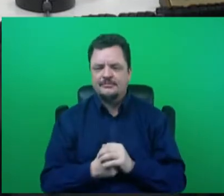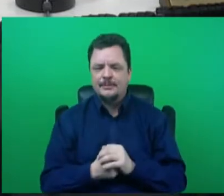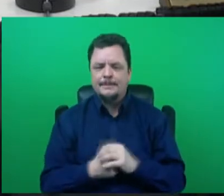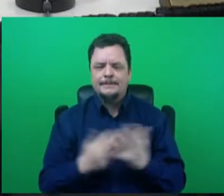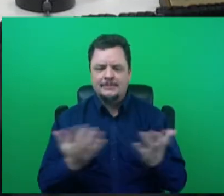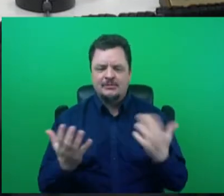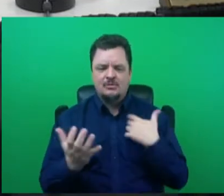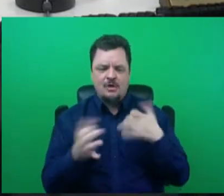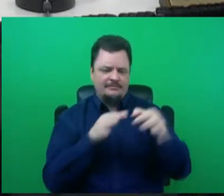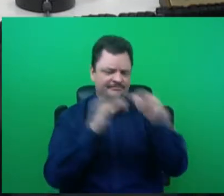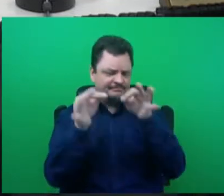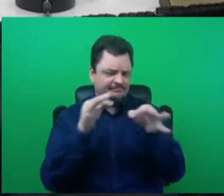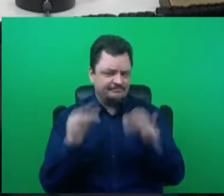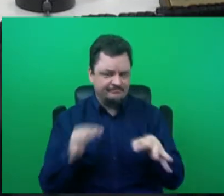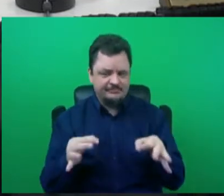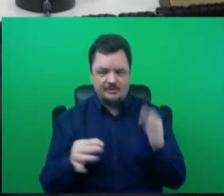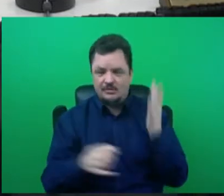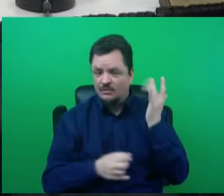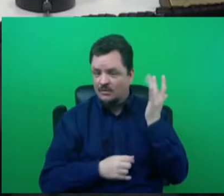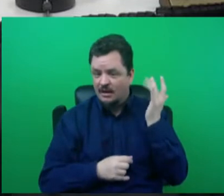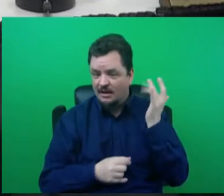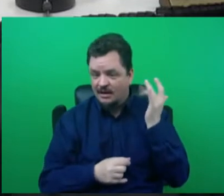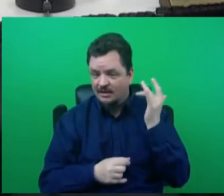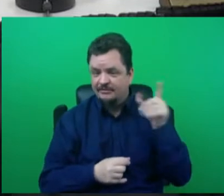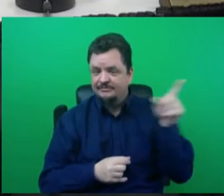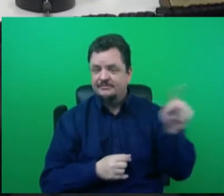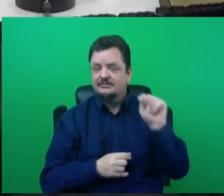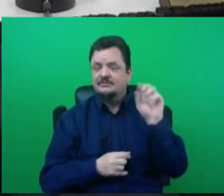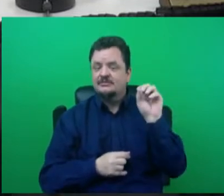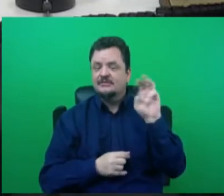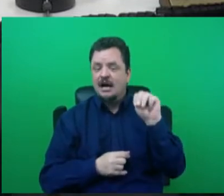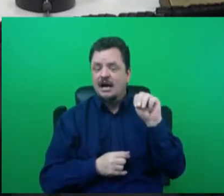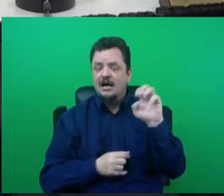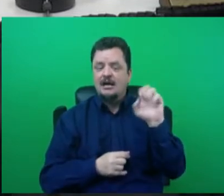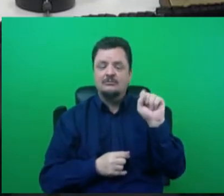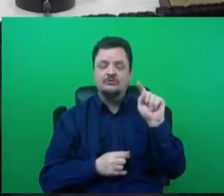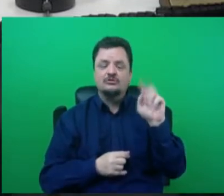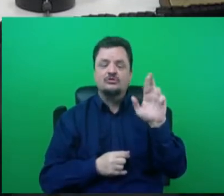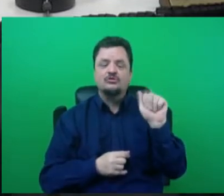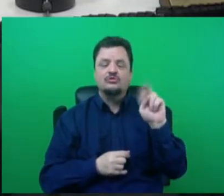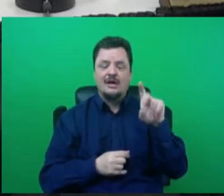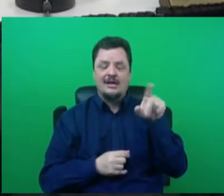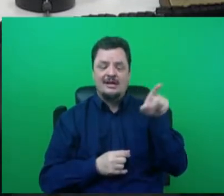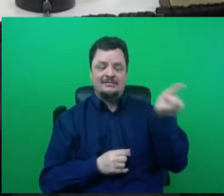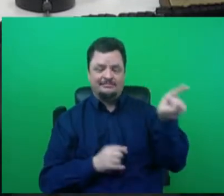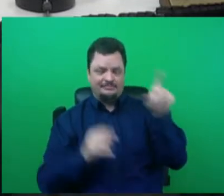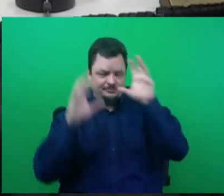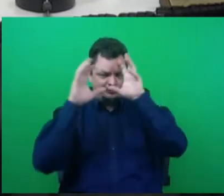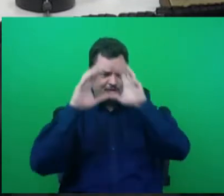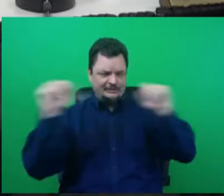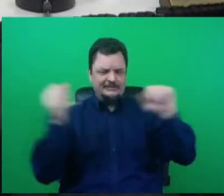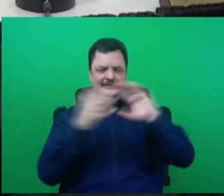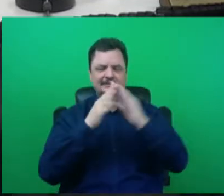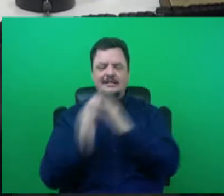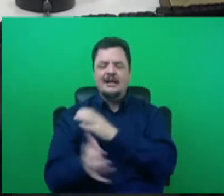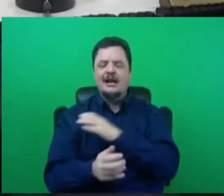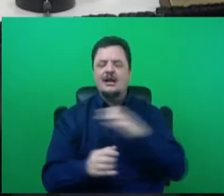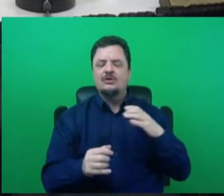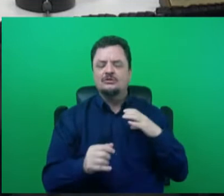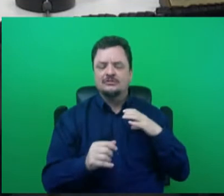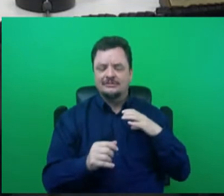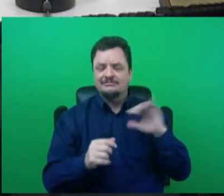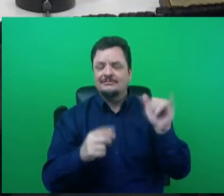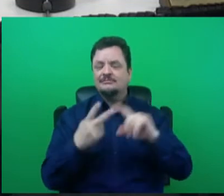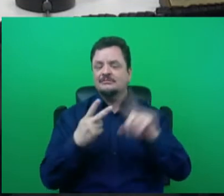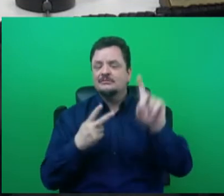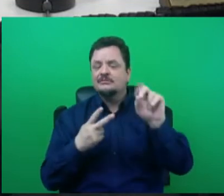Tom Strand, president of City Council, and also Dave Donaldson. We've put this out there, but Kirstie Durbin, our